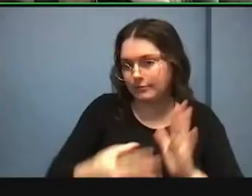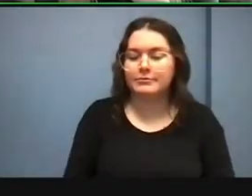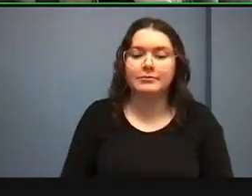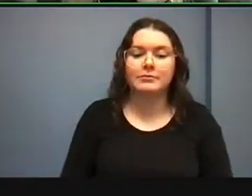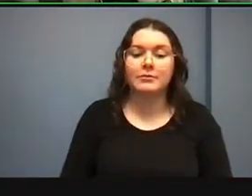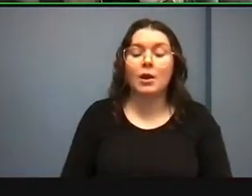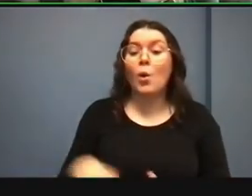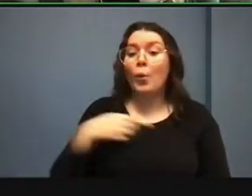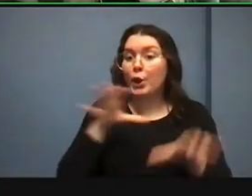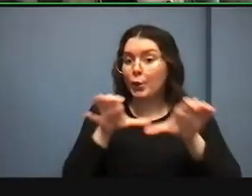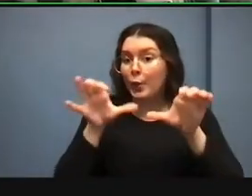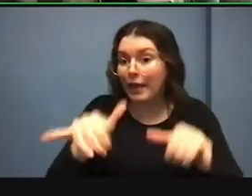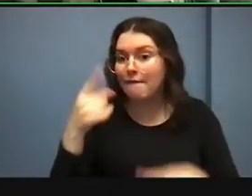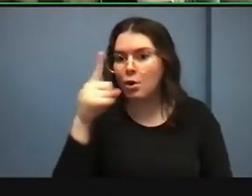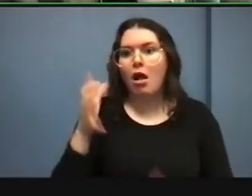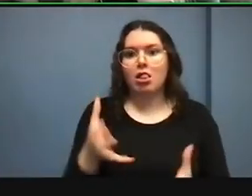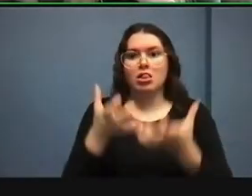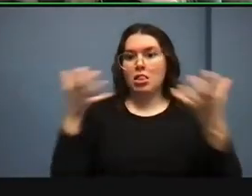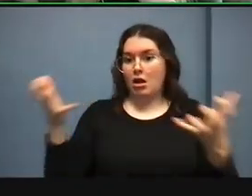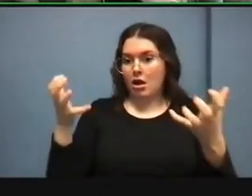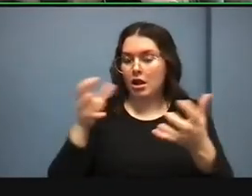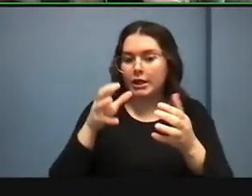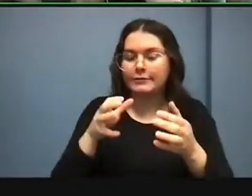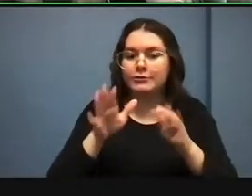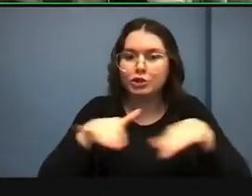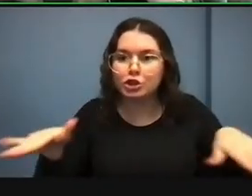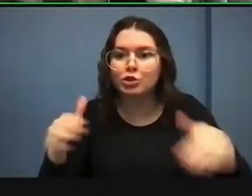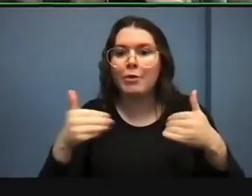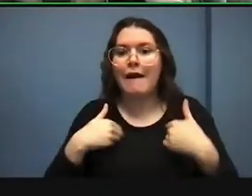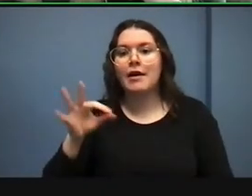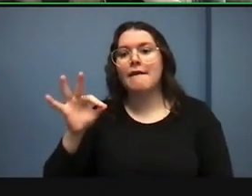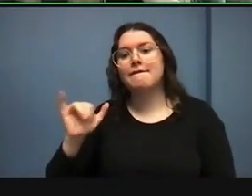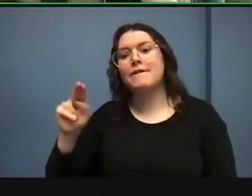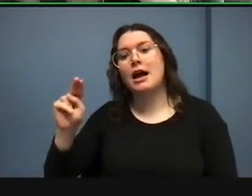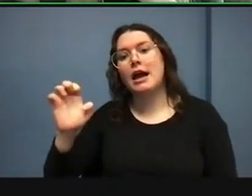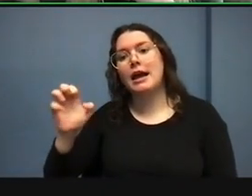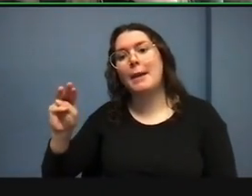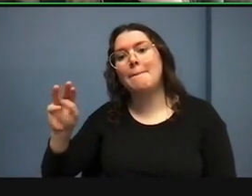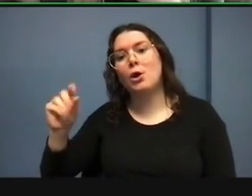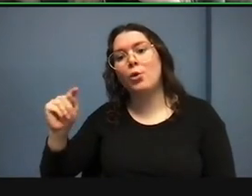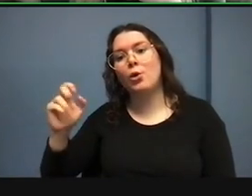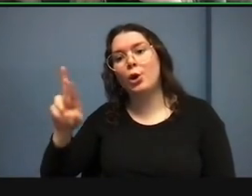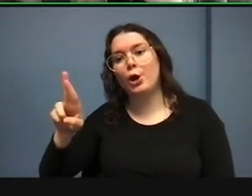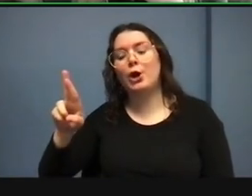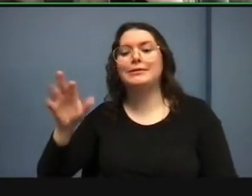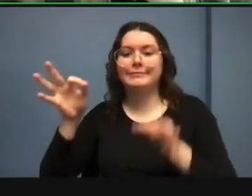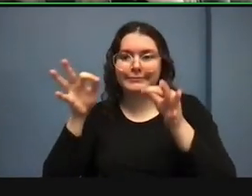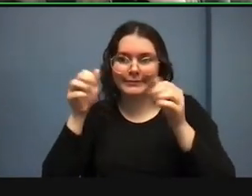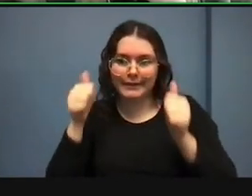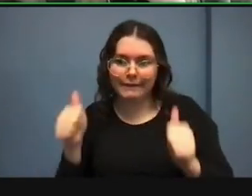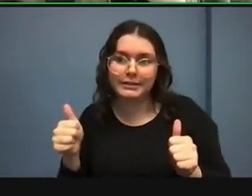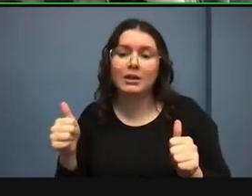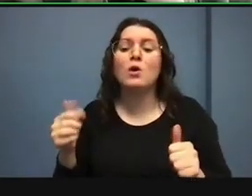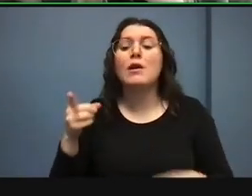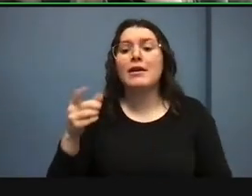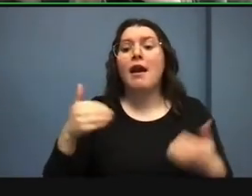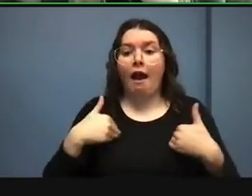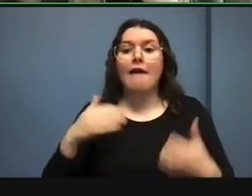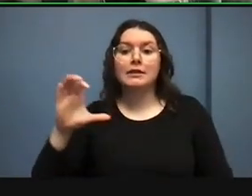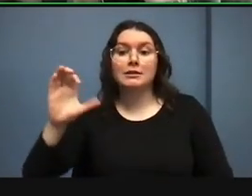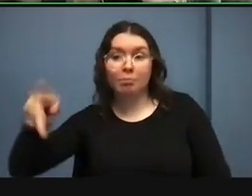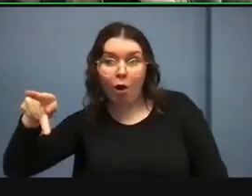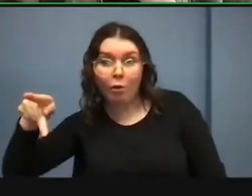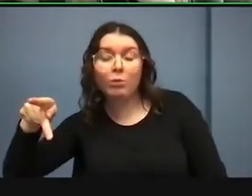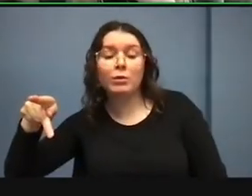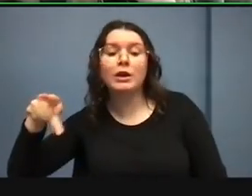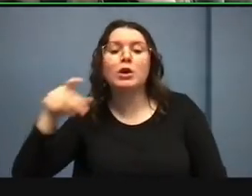do that for a lot of children who have fine motor deficits. Again, William is a student with cerebral palsy. So we're